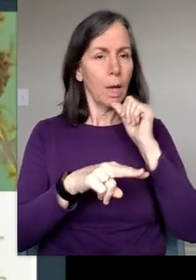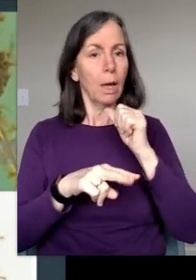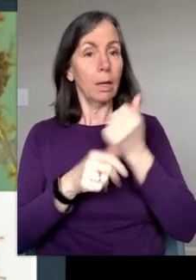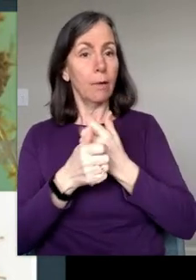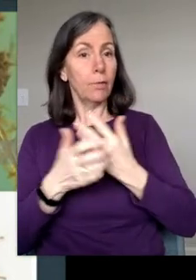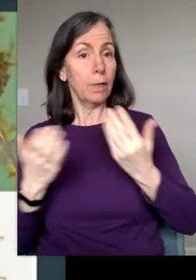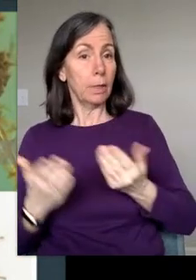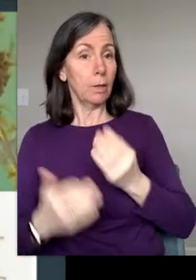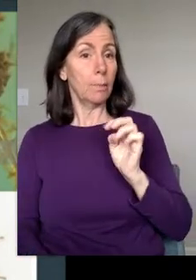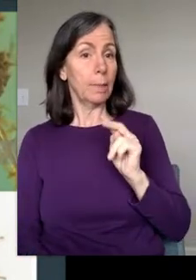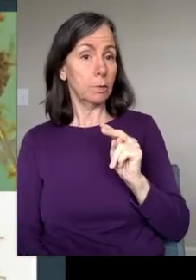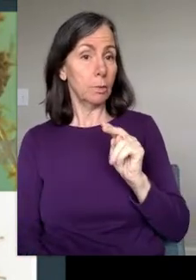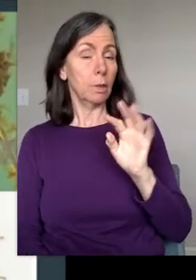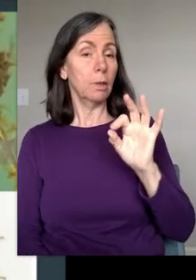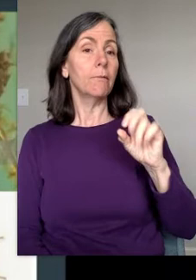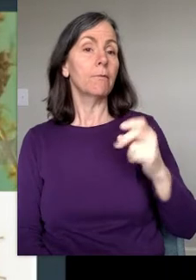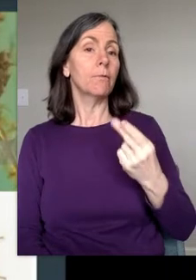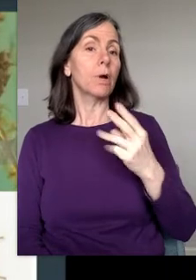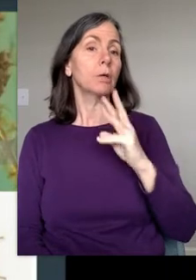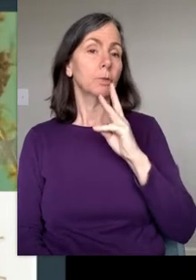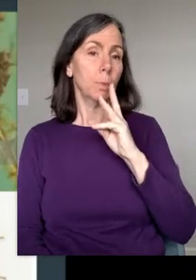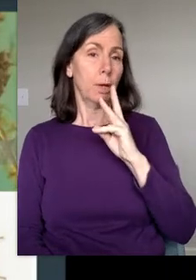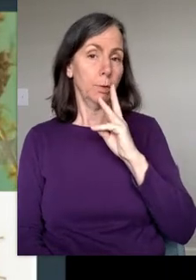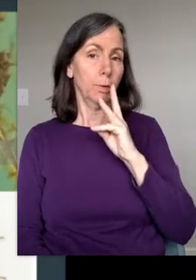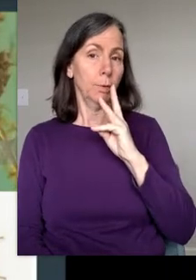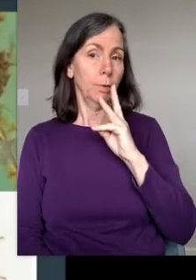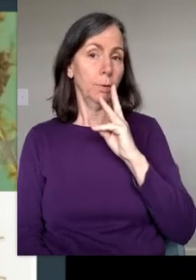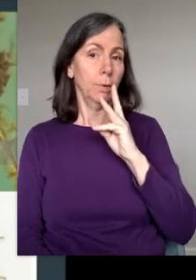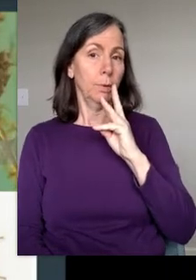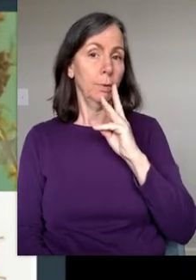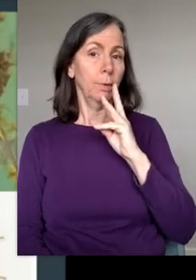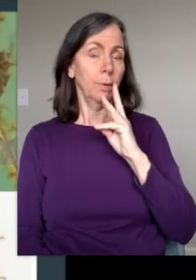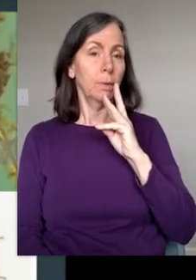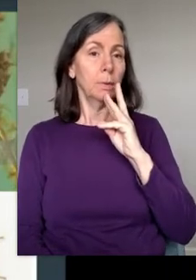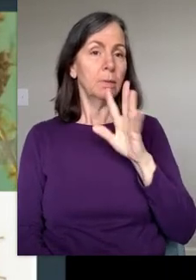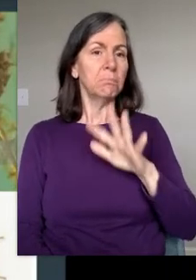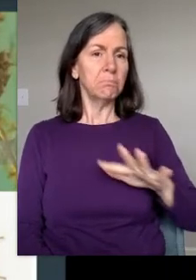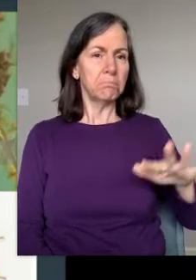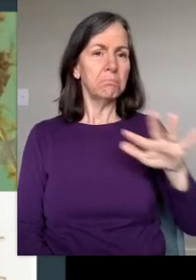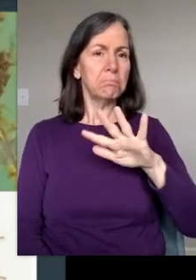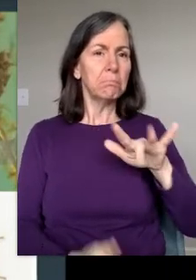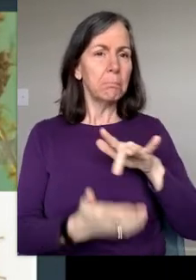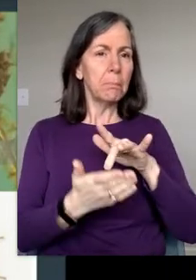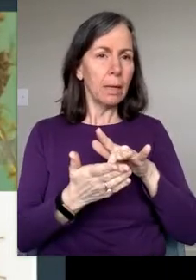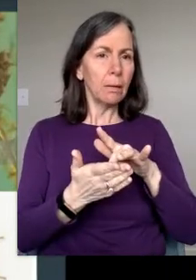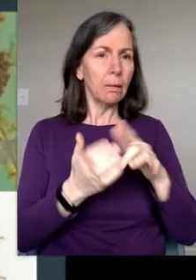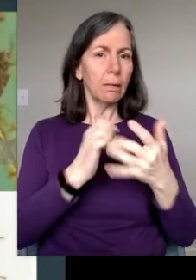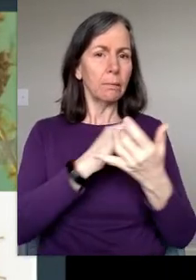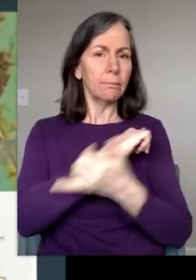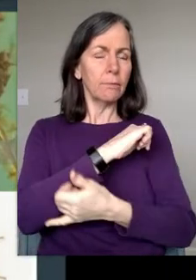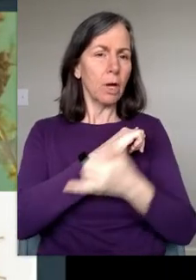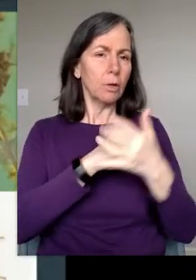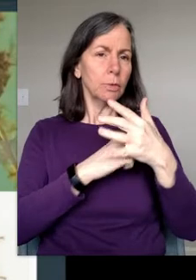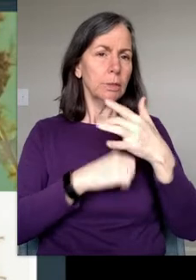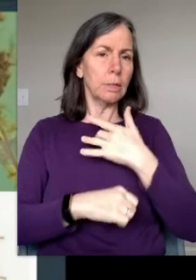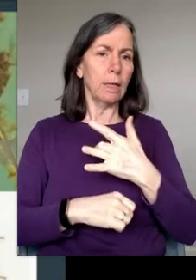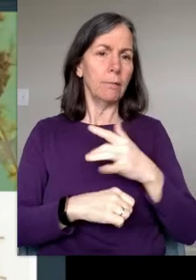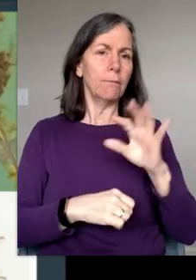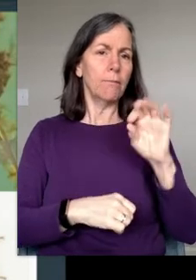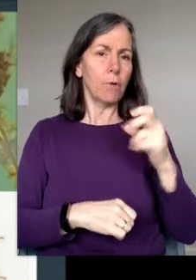Minnesota is freshwater. Everything in the middle of our country or in the middle of countries is